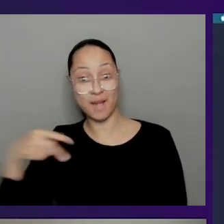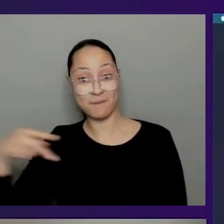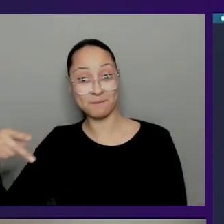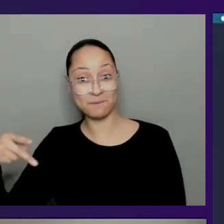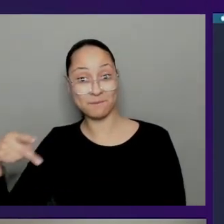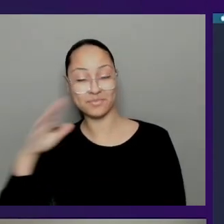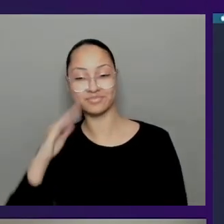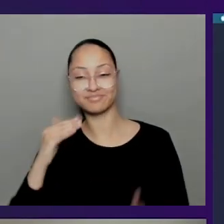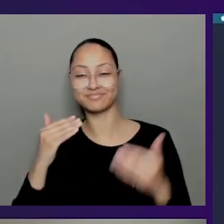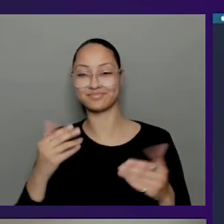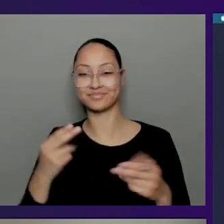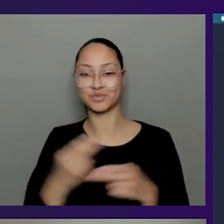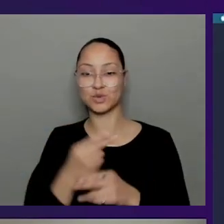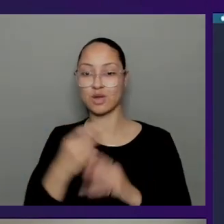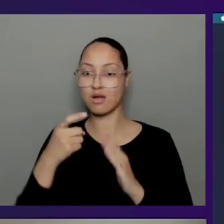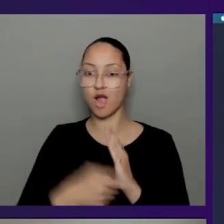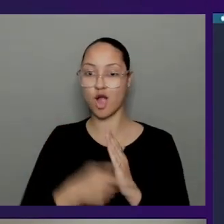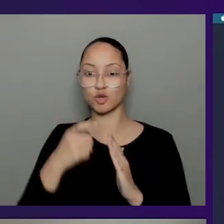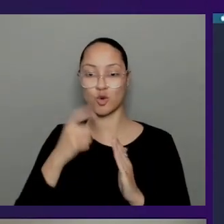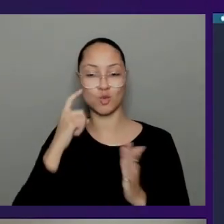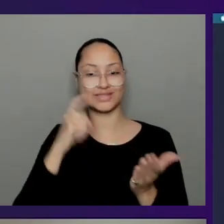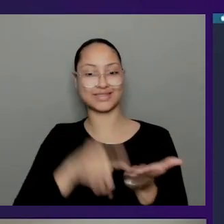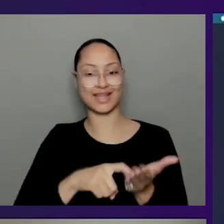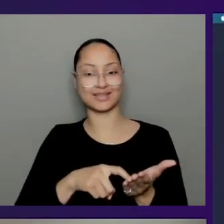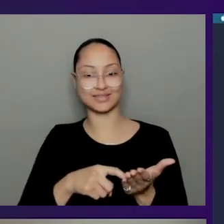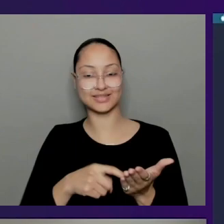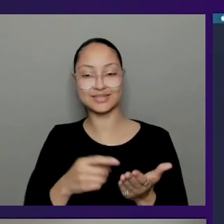the auto-detected settings.